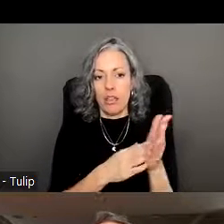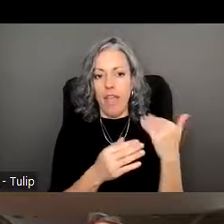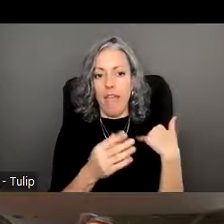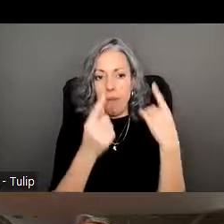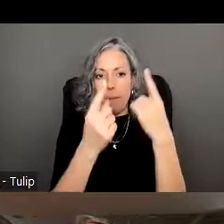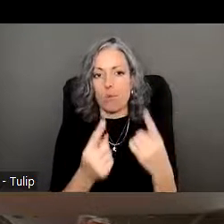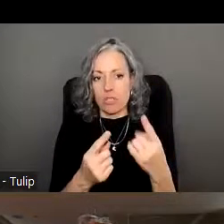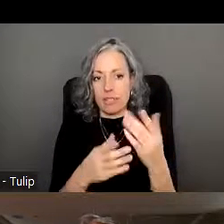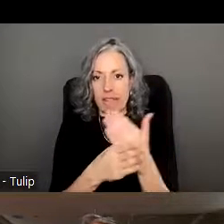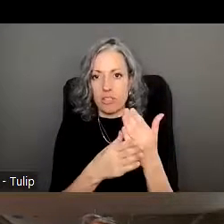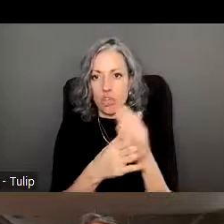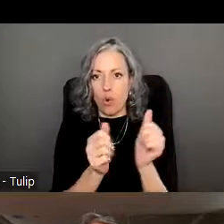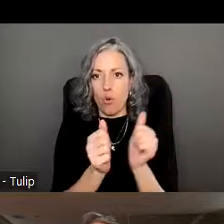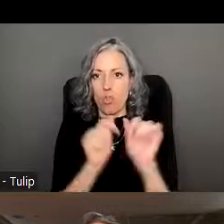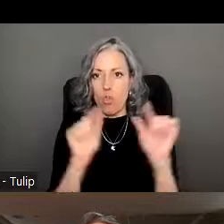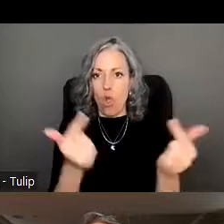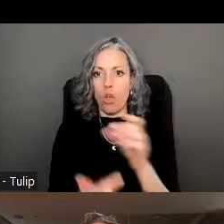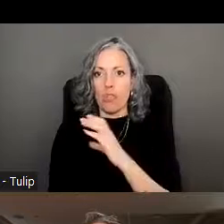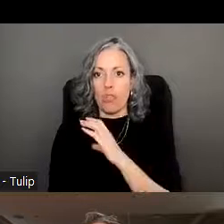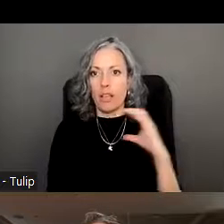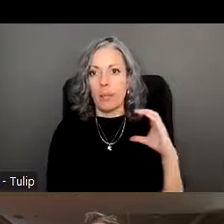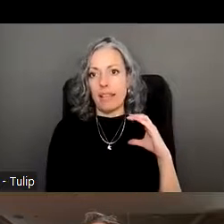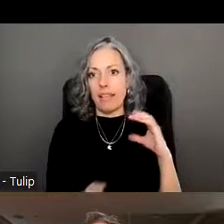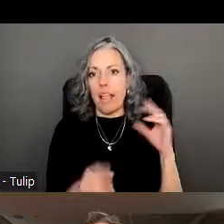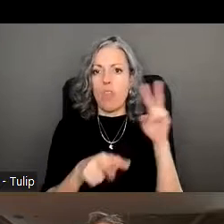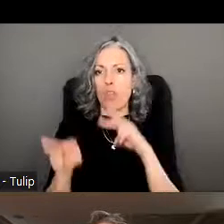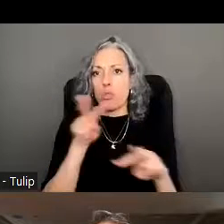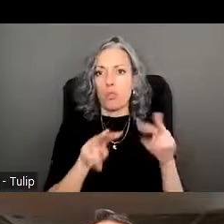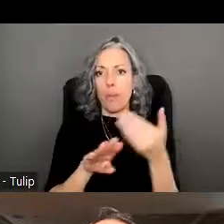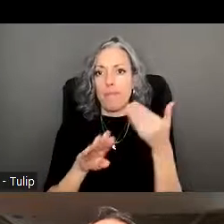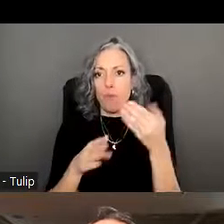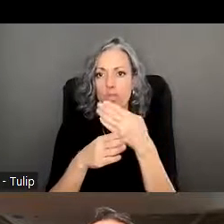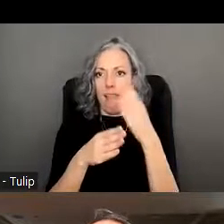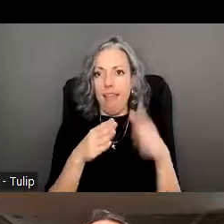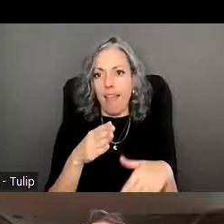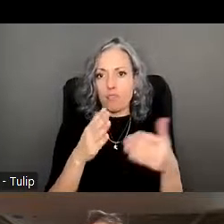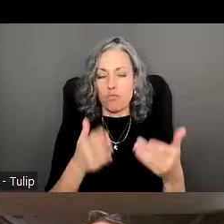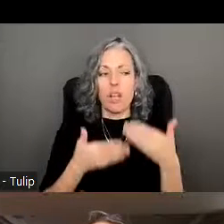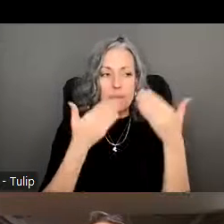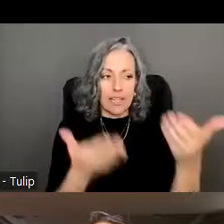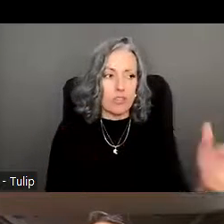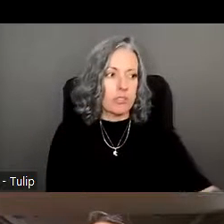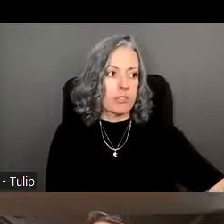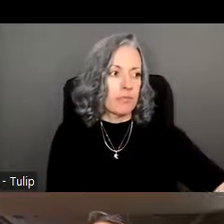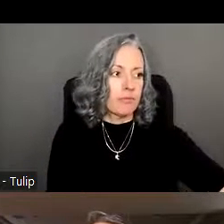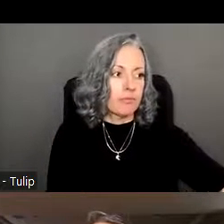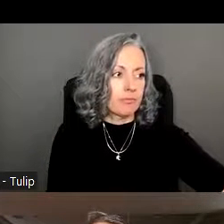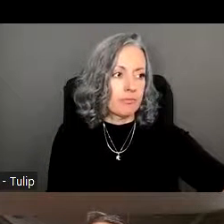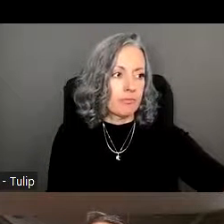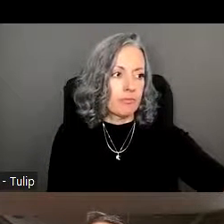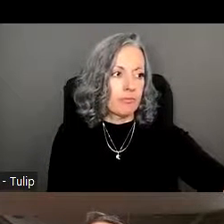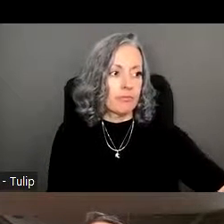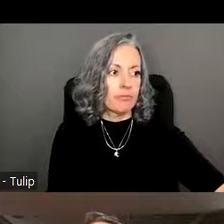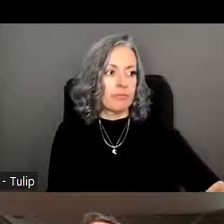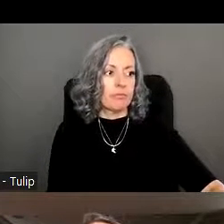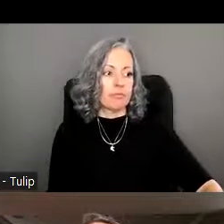whole committee. And then we can look at that before finalizing the recommendations. I'm back